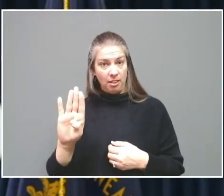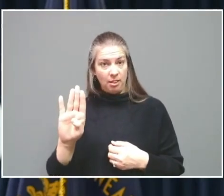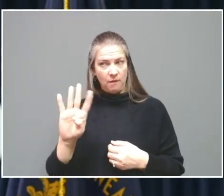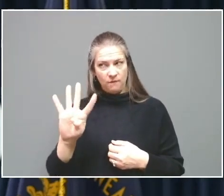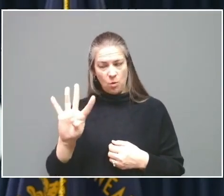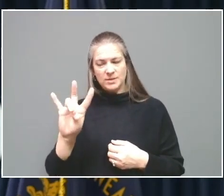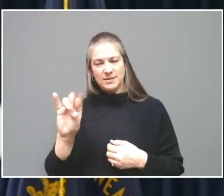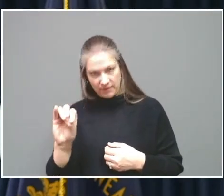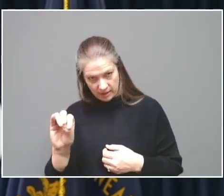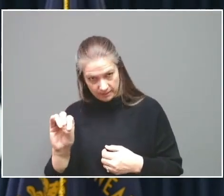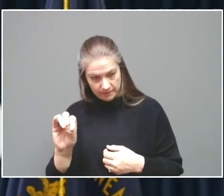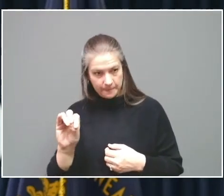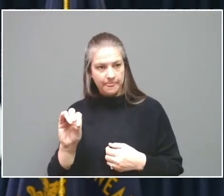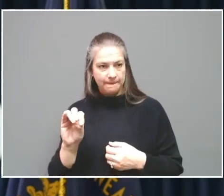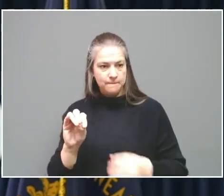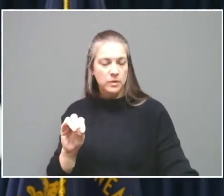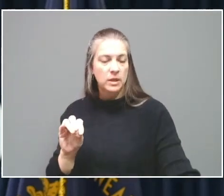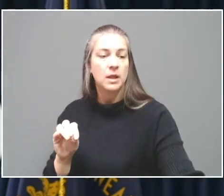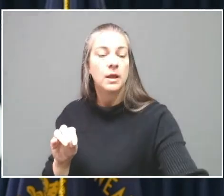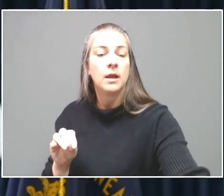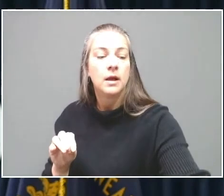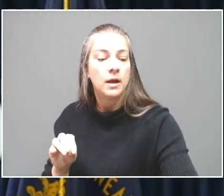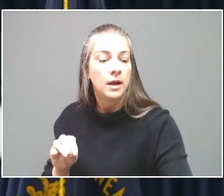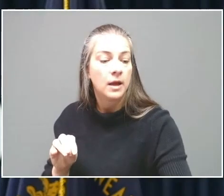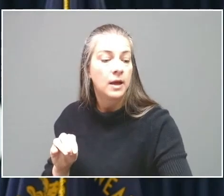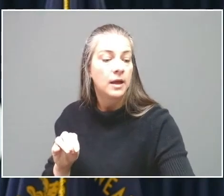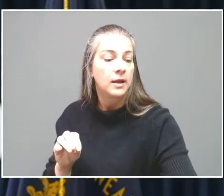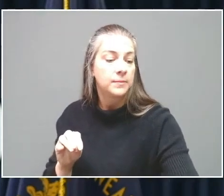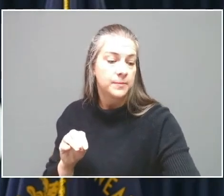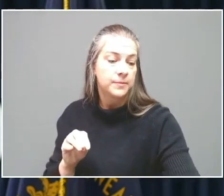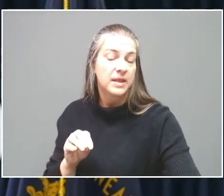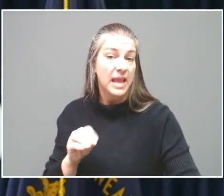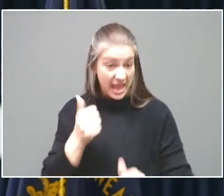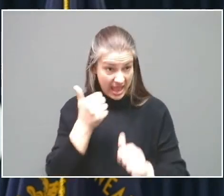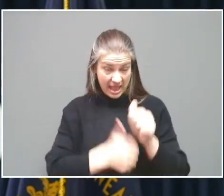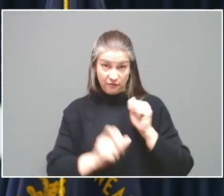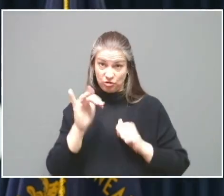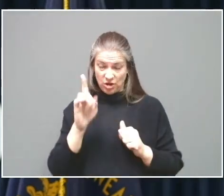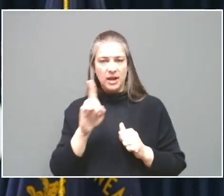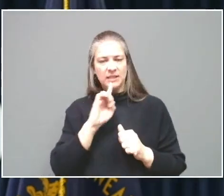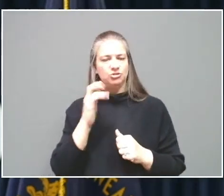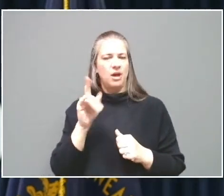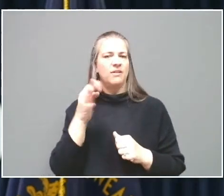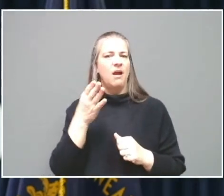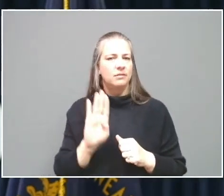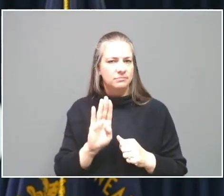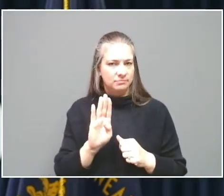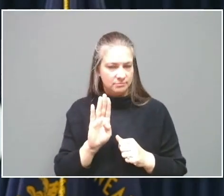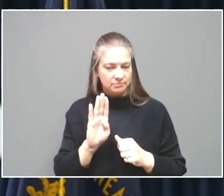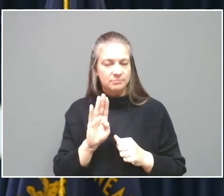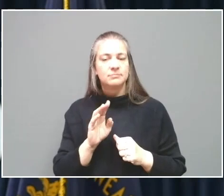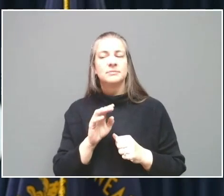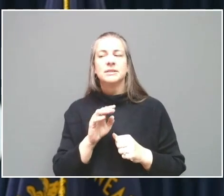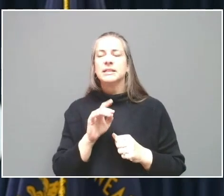470. My faith teaches me that every child is a child of God. And whether it is the position of the AMA or